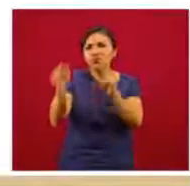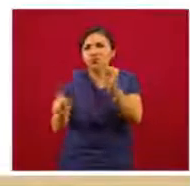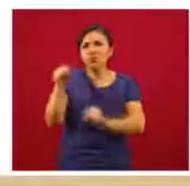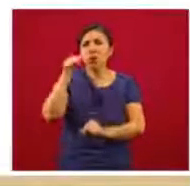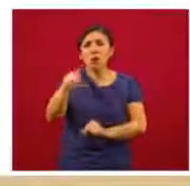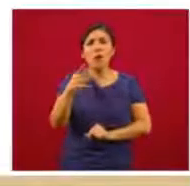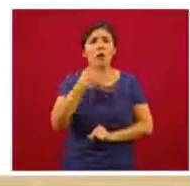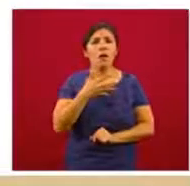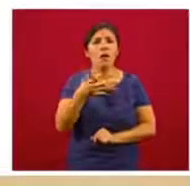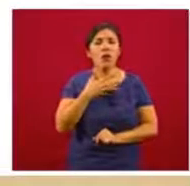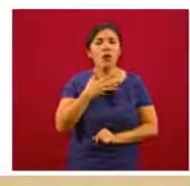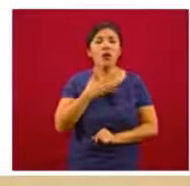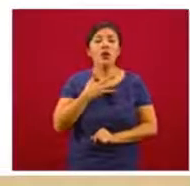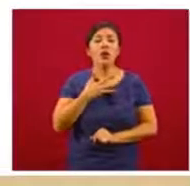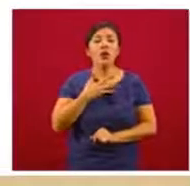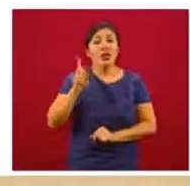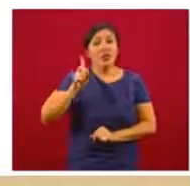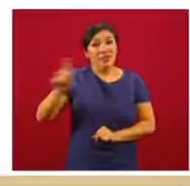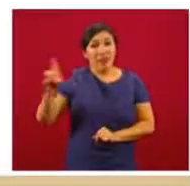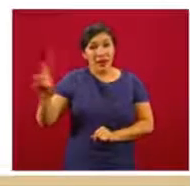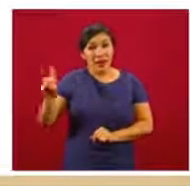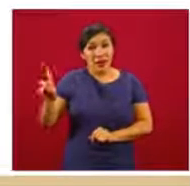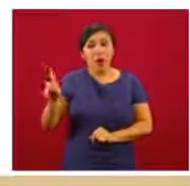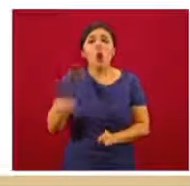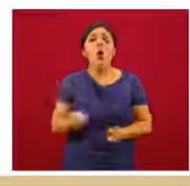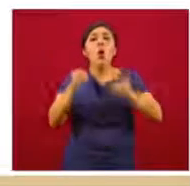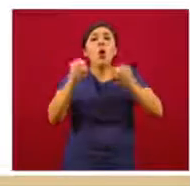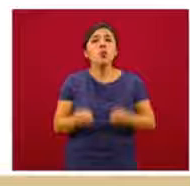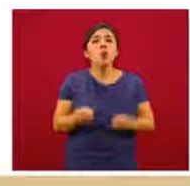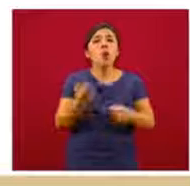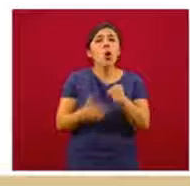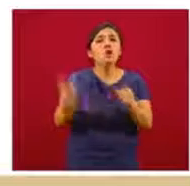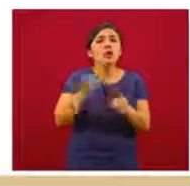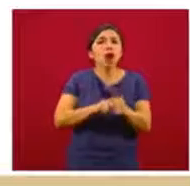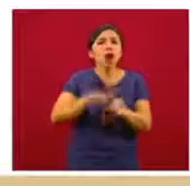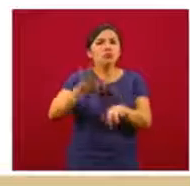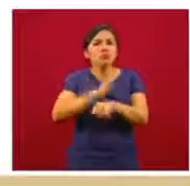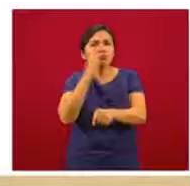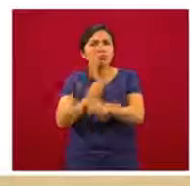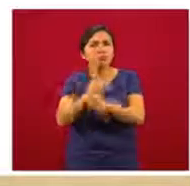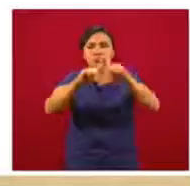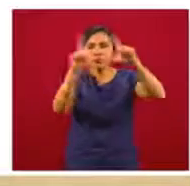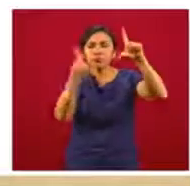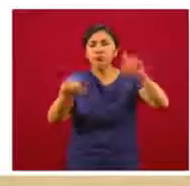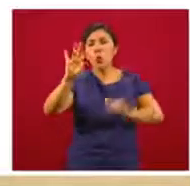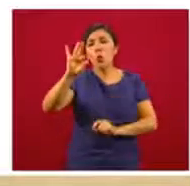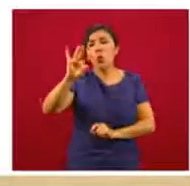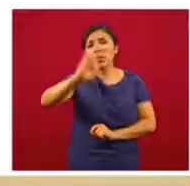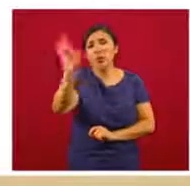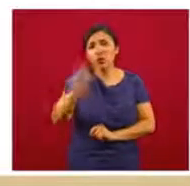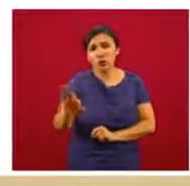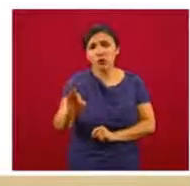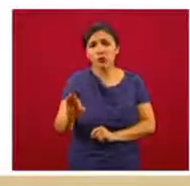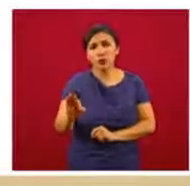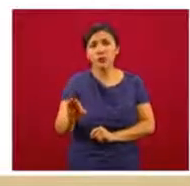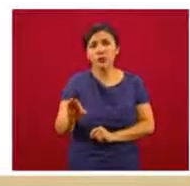in these other column charts, where we have on the right hand hospital, the